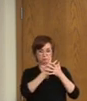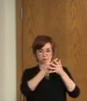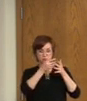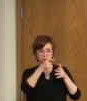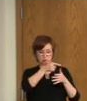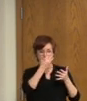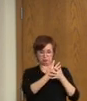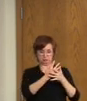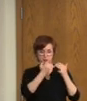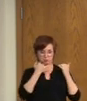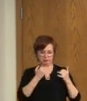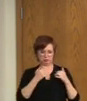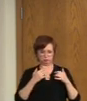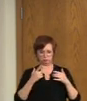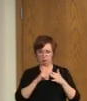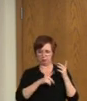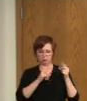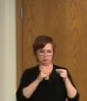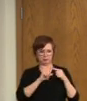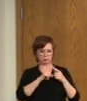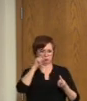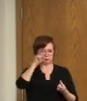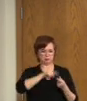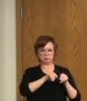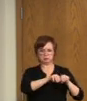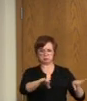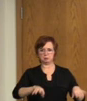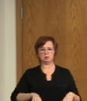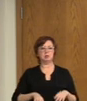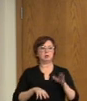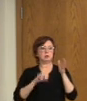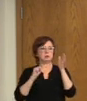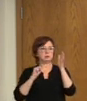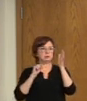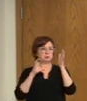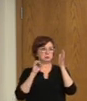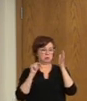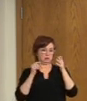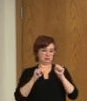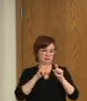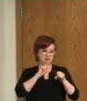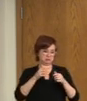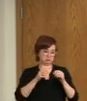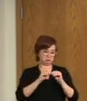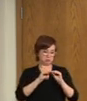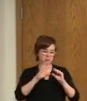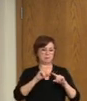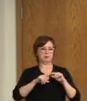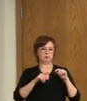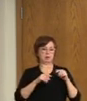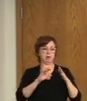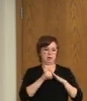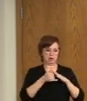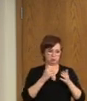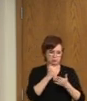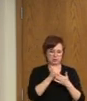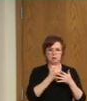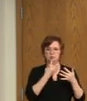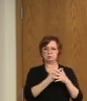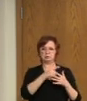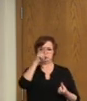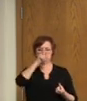Maybe Scott might be better to address that on the specifics of that, but we do have the point-of-care testing. We were working in that, and we're making sure